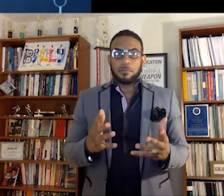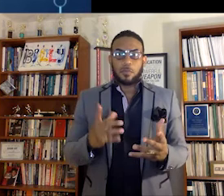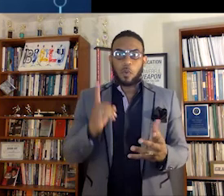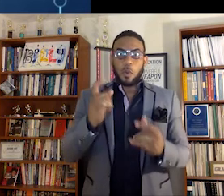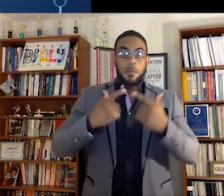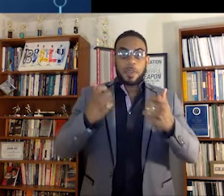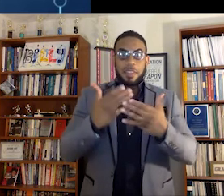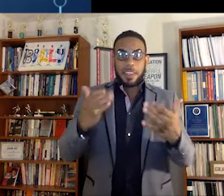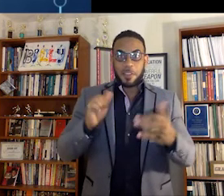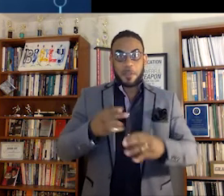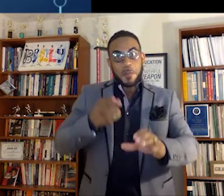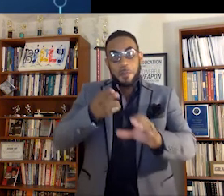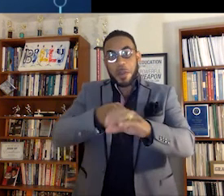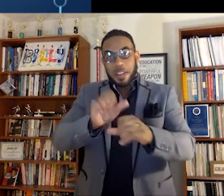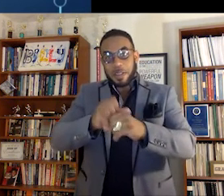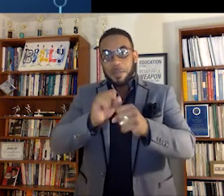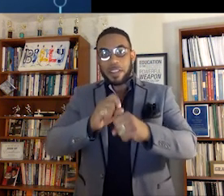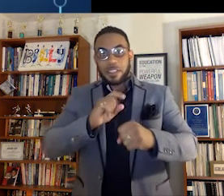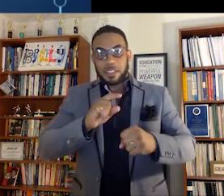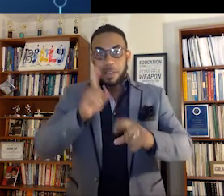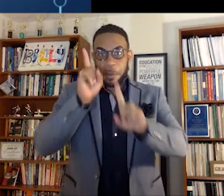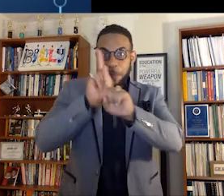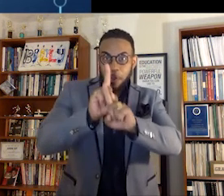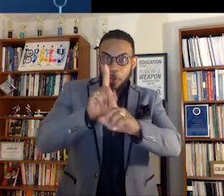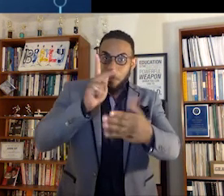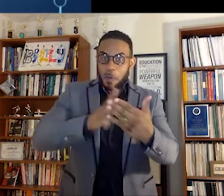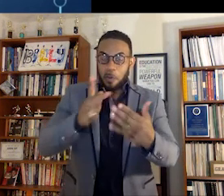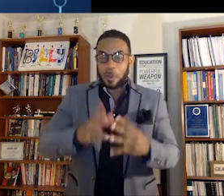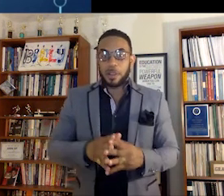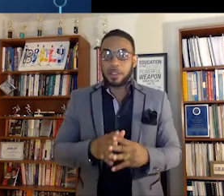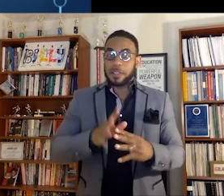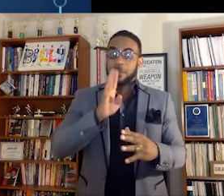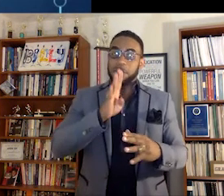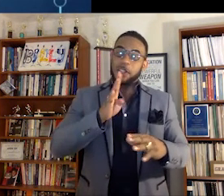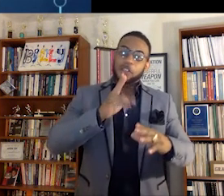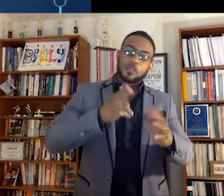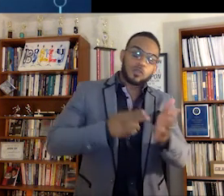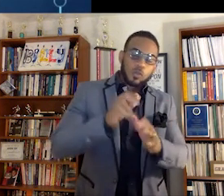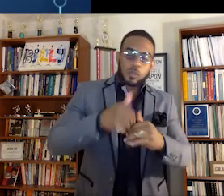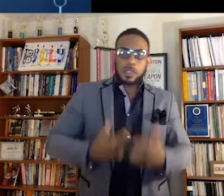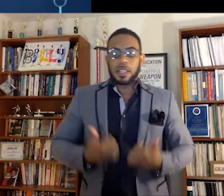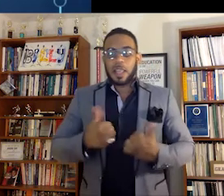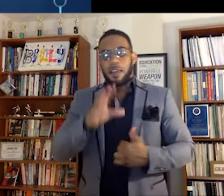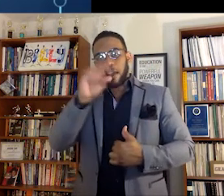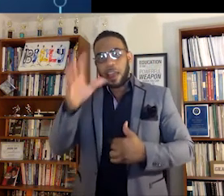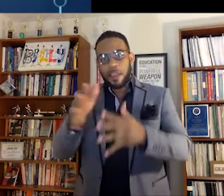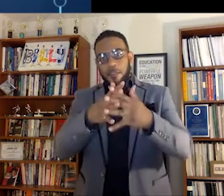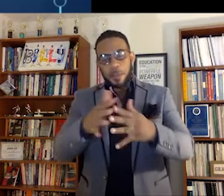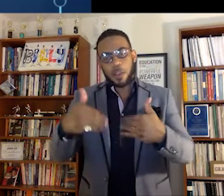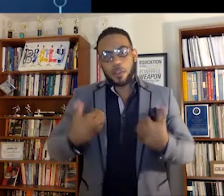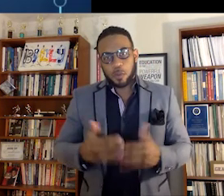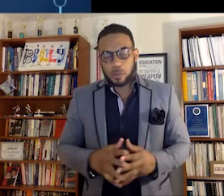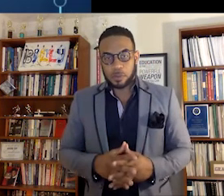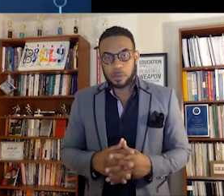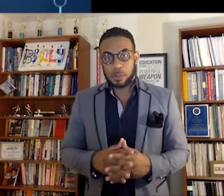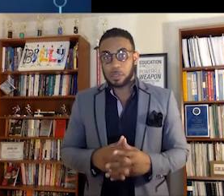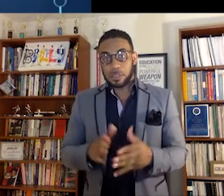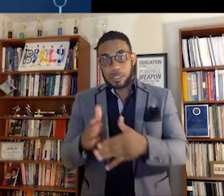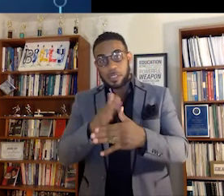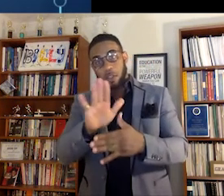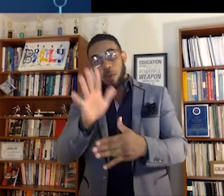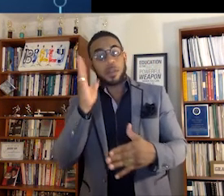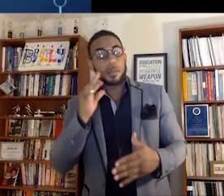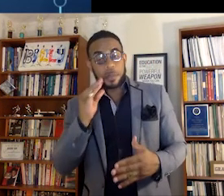One big thing is to participate in mentorship programs, to speak truth into the lives of African American youth, to share